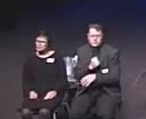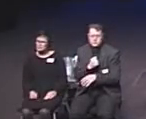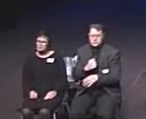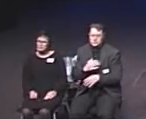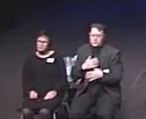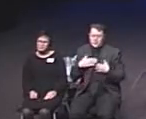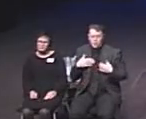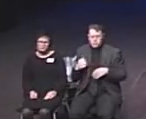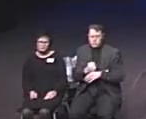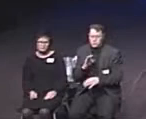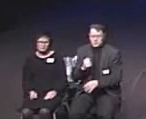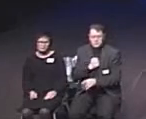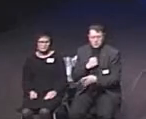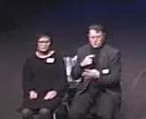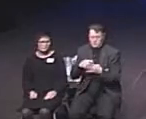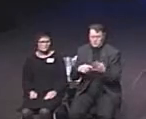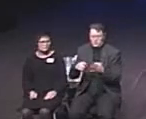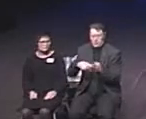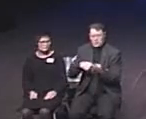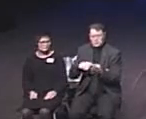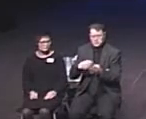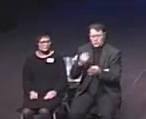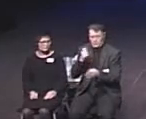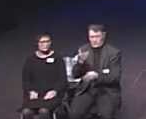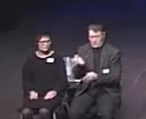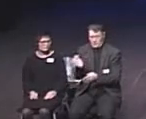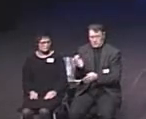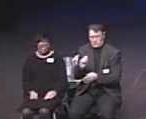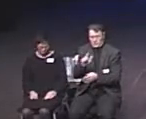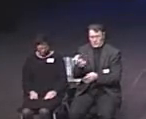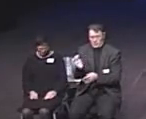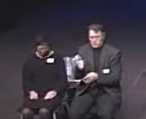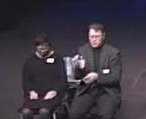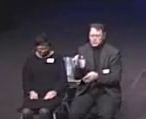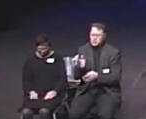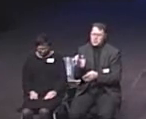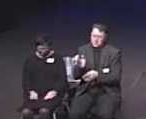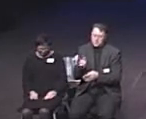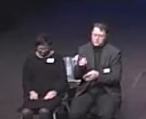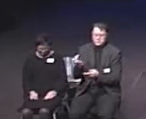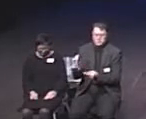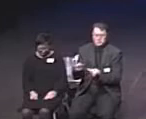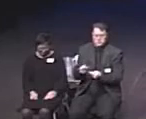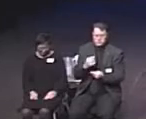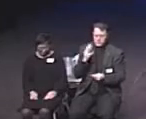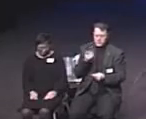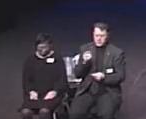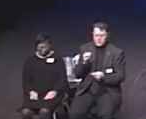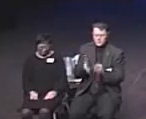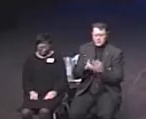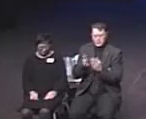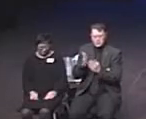are things that are challenging for teachers. Now, we have taken that into consideration and tried